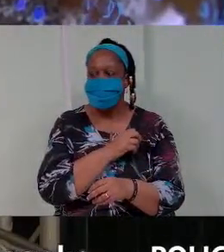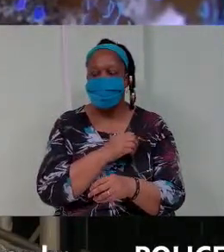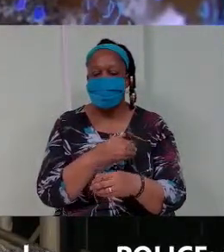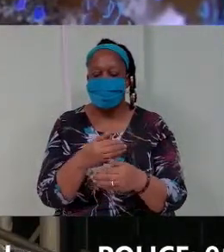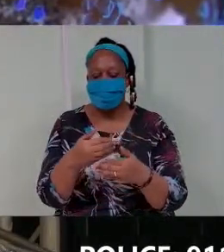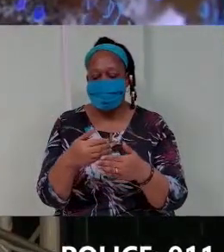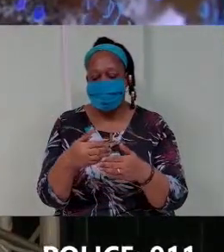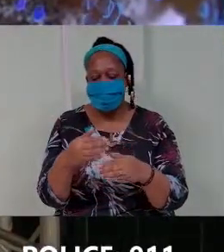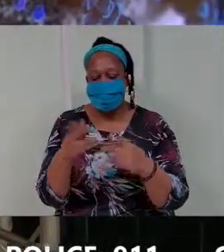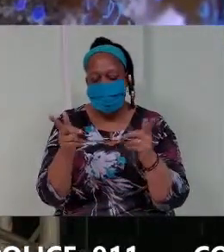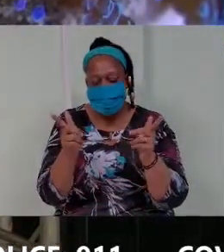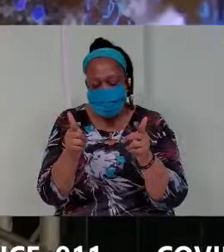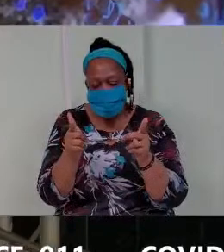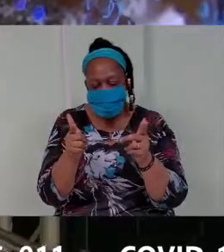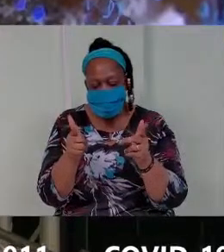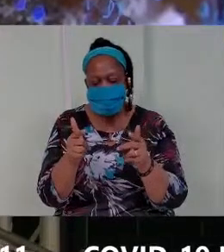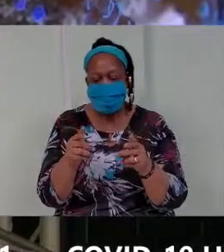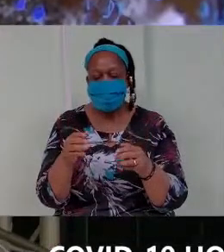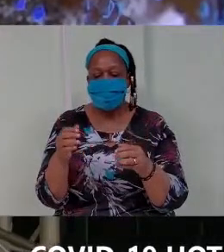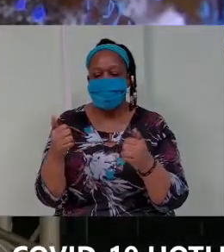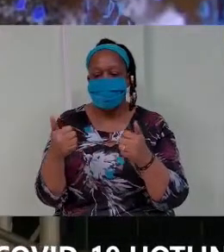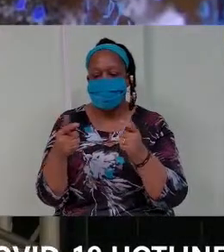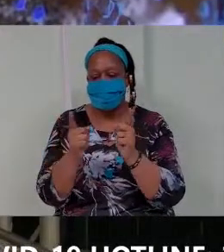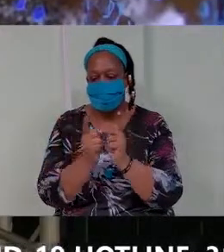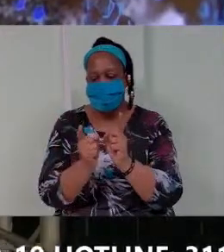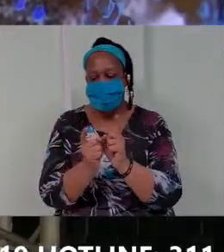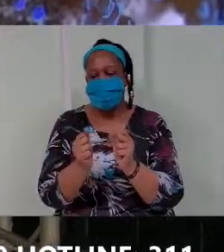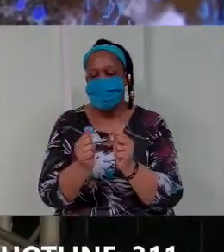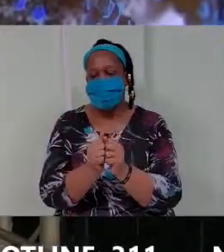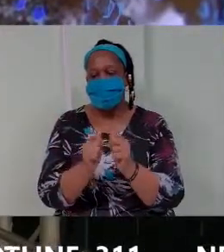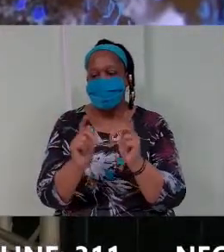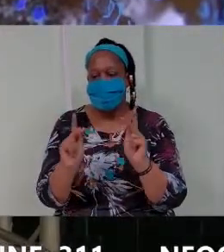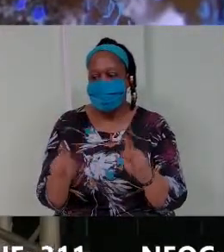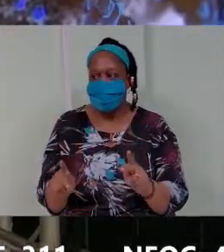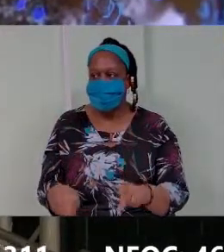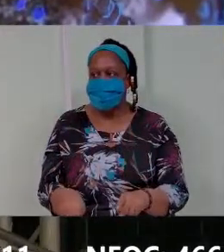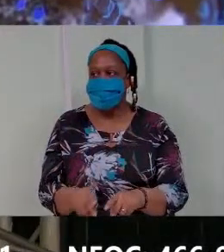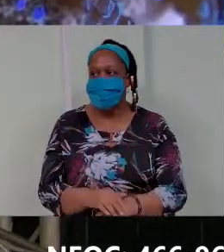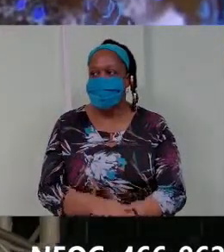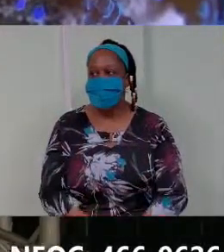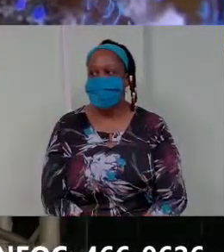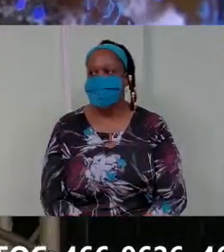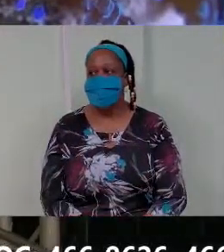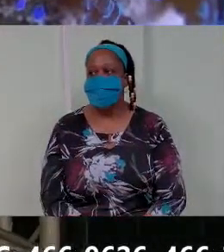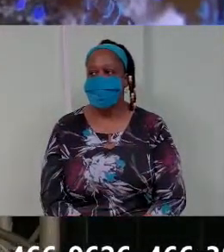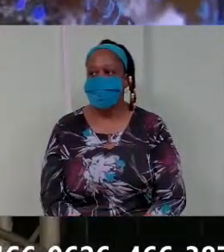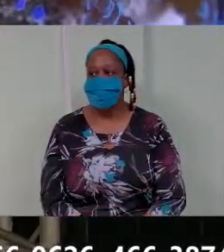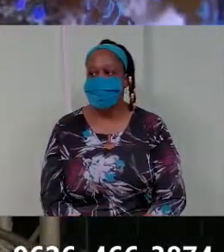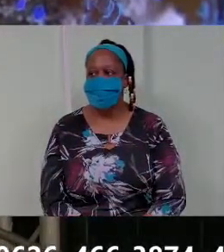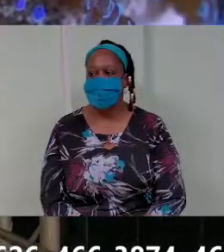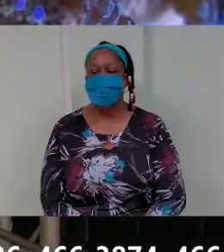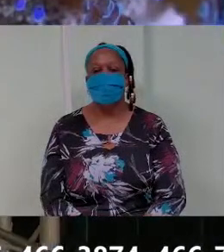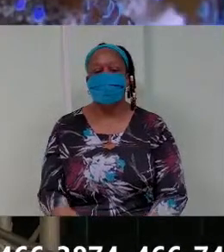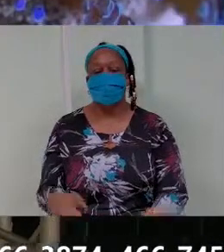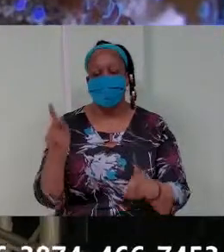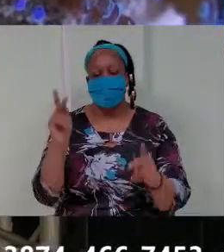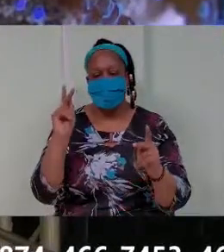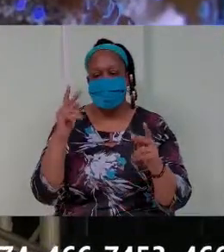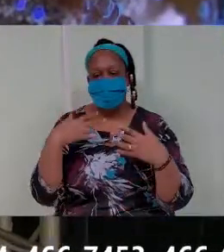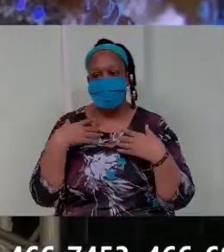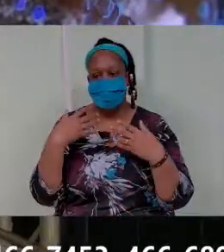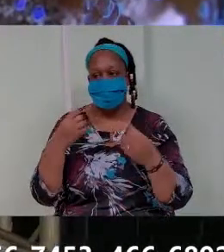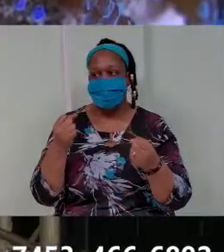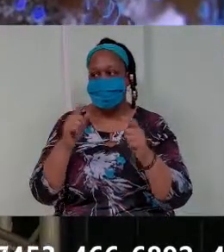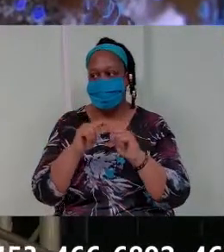contact, a very low-risk contact with the case. And so the public health team is